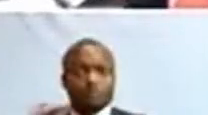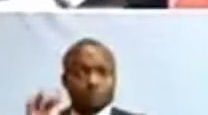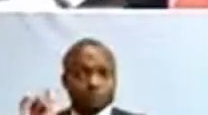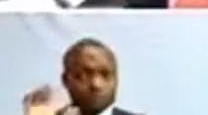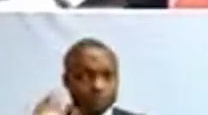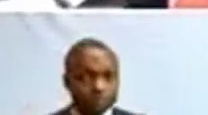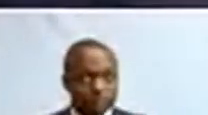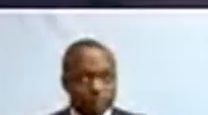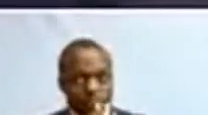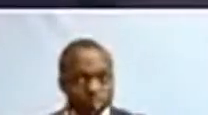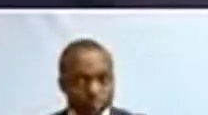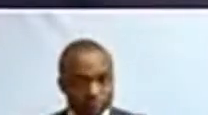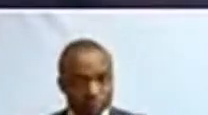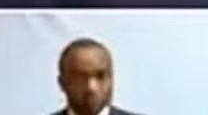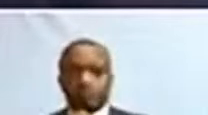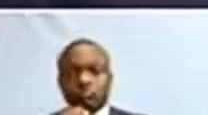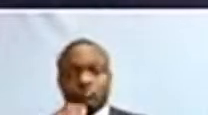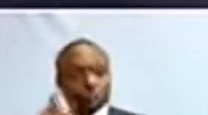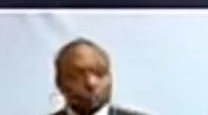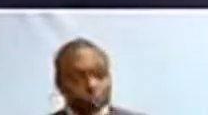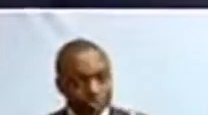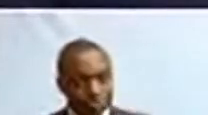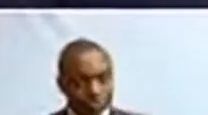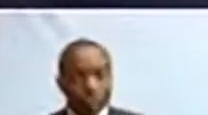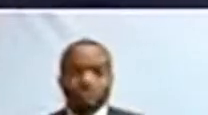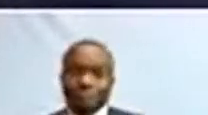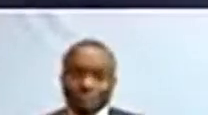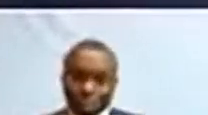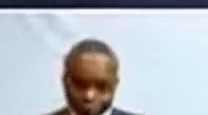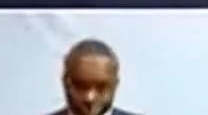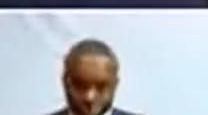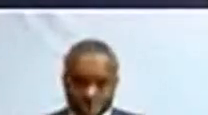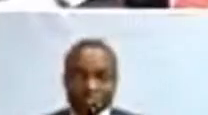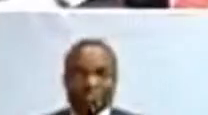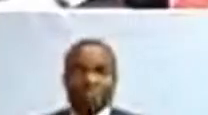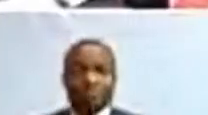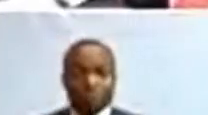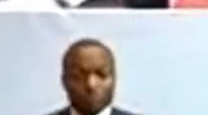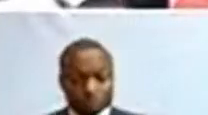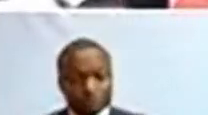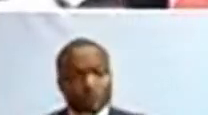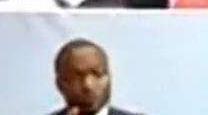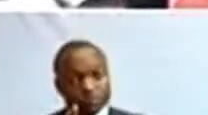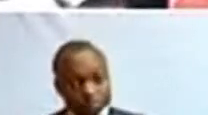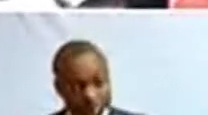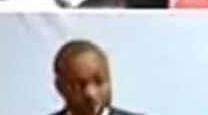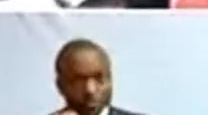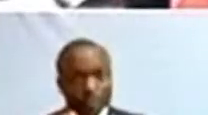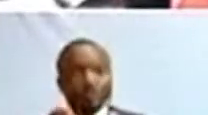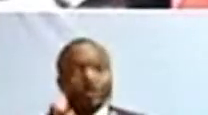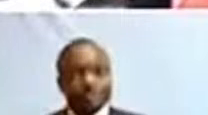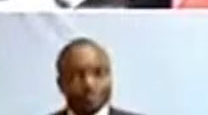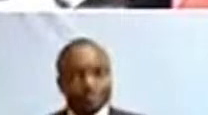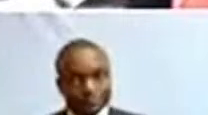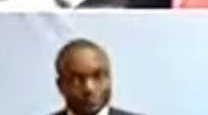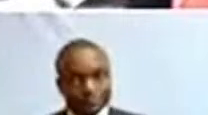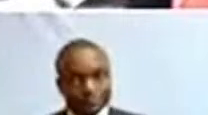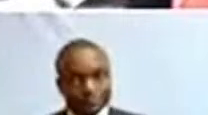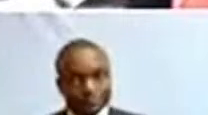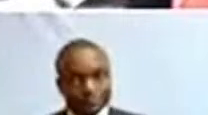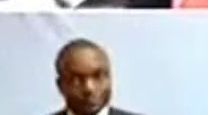8,500 as in the total, it wasn't cancelled, Chair. Yes. Before you proceed, I wanted to speak